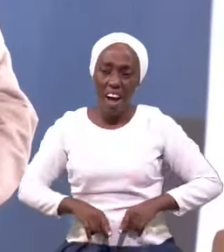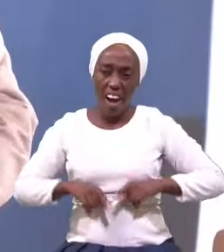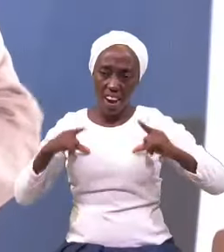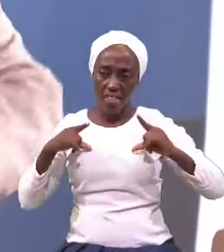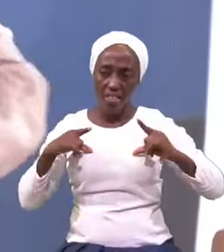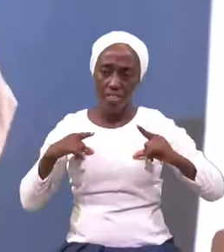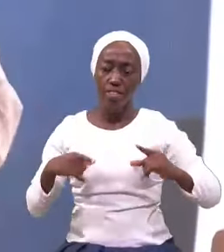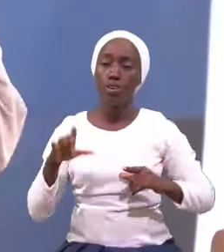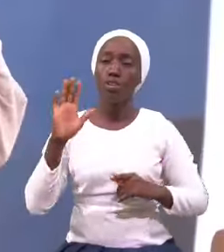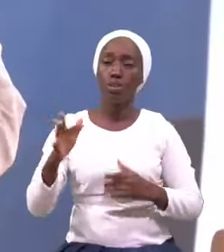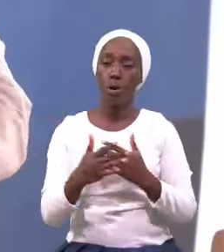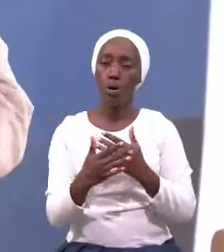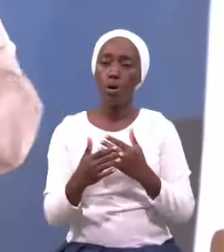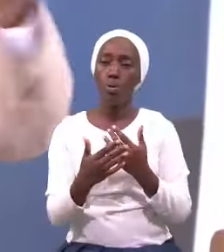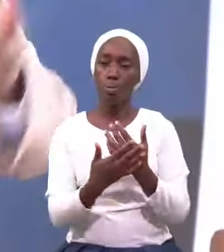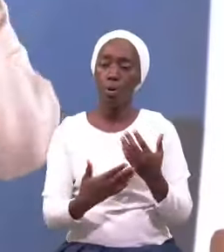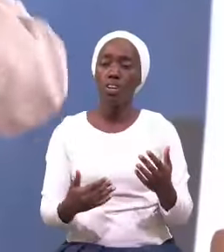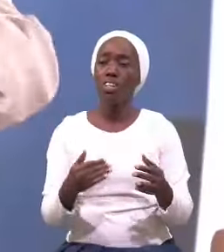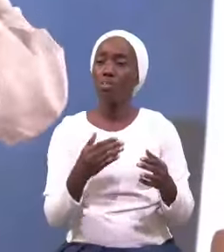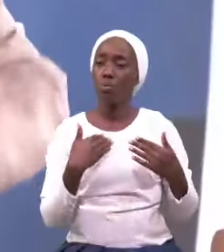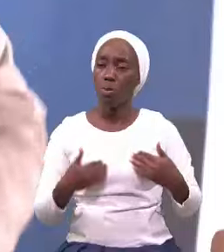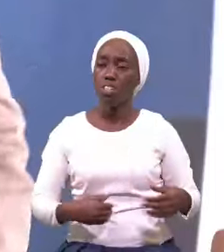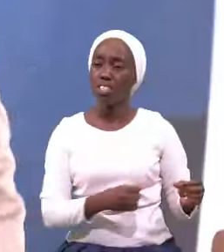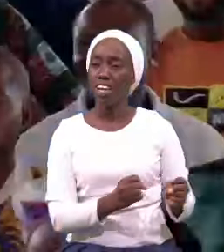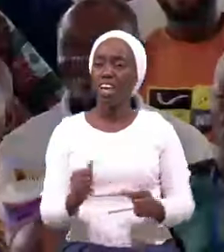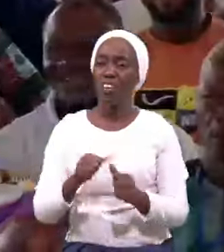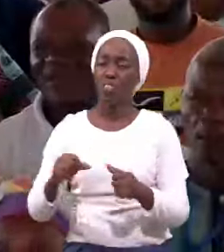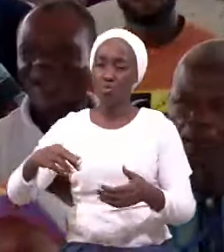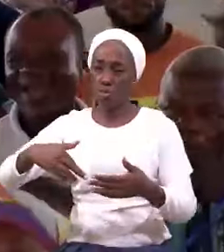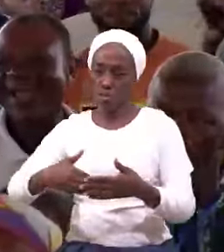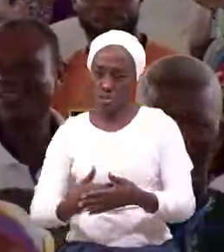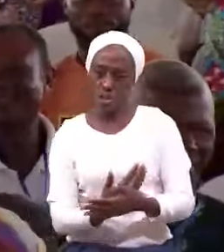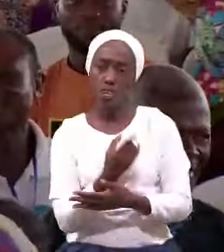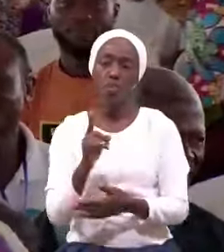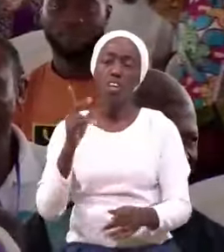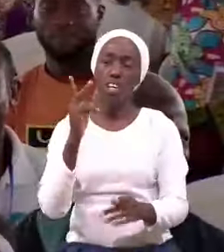Your blood system, everything will be refined, you'll keep alive.